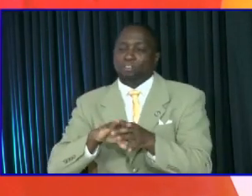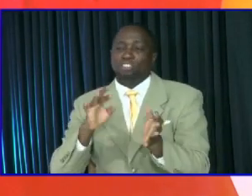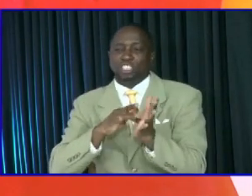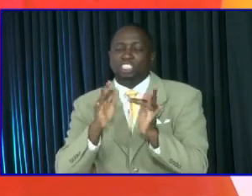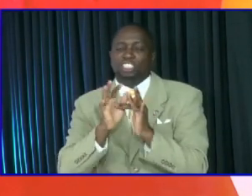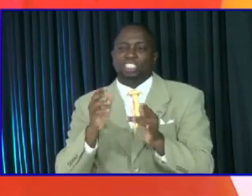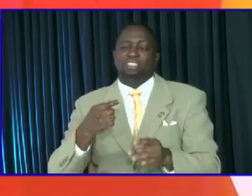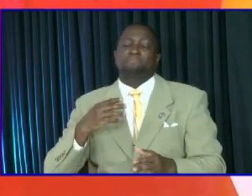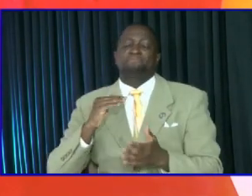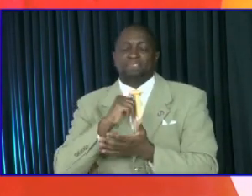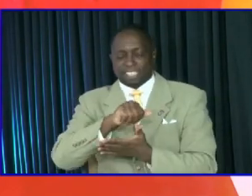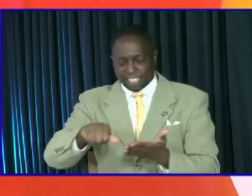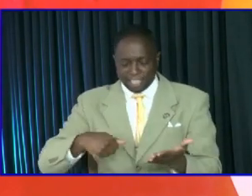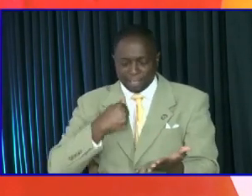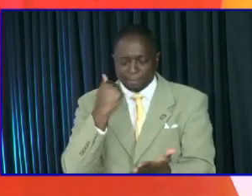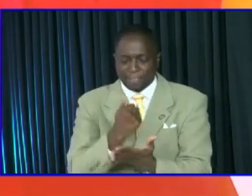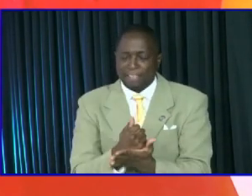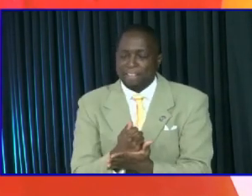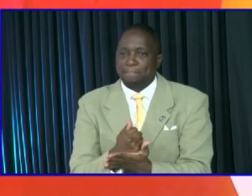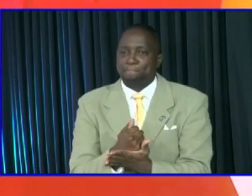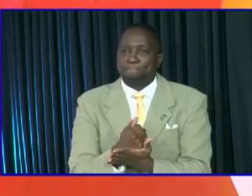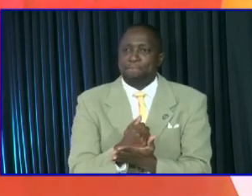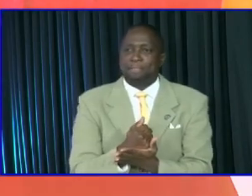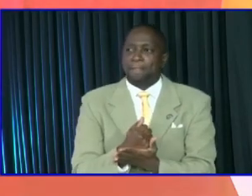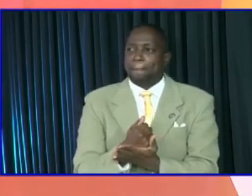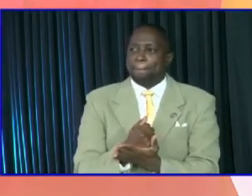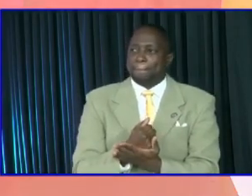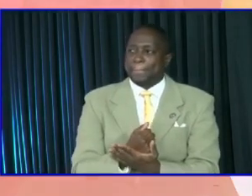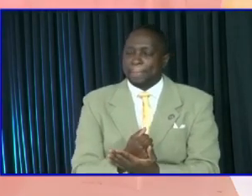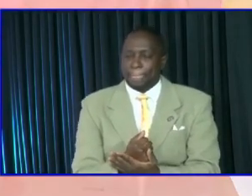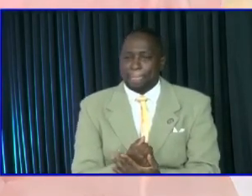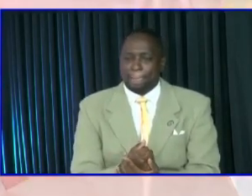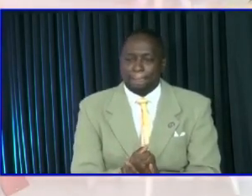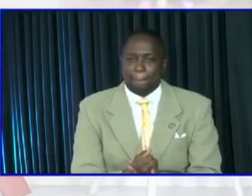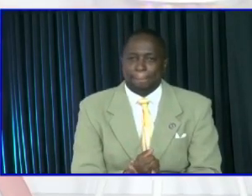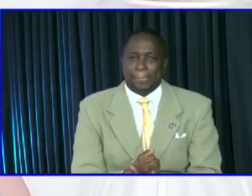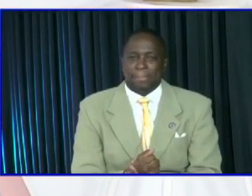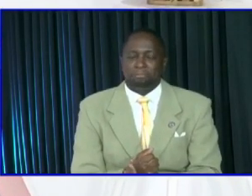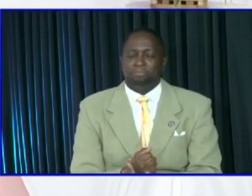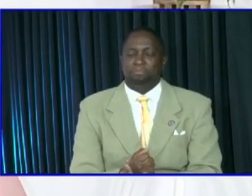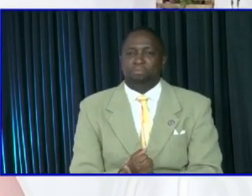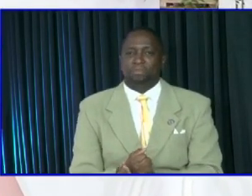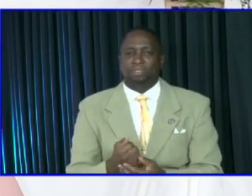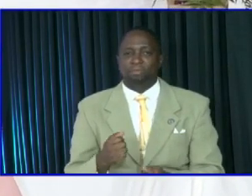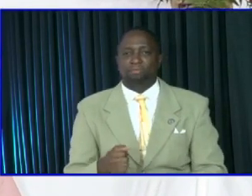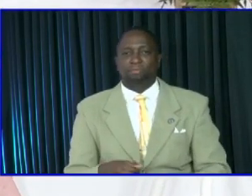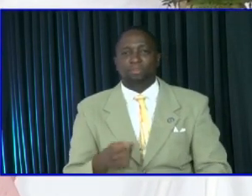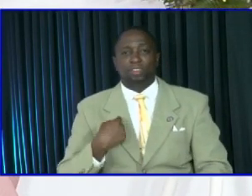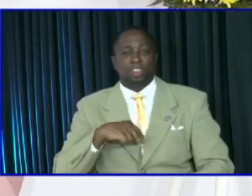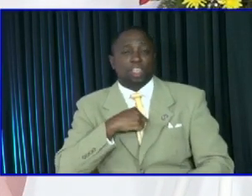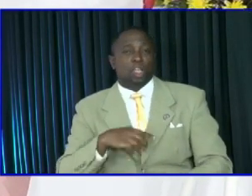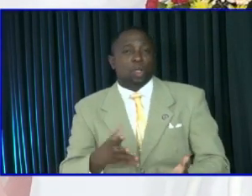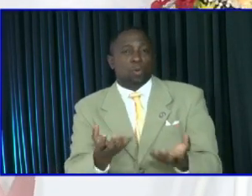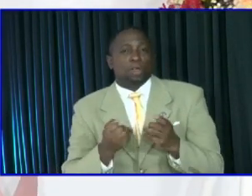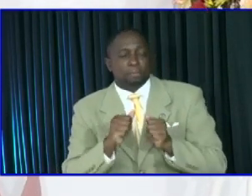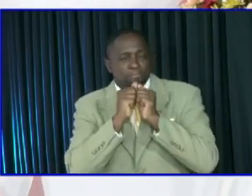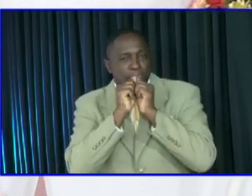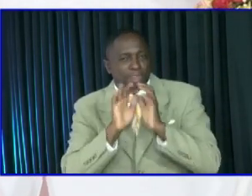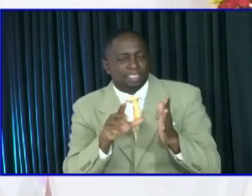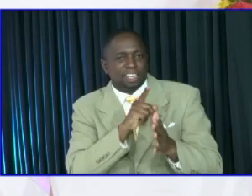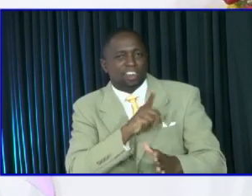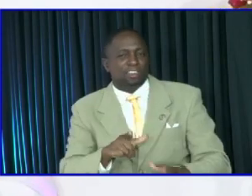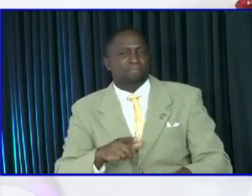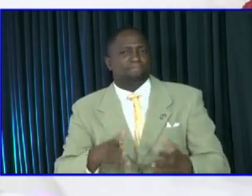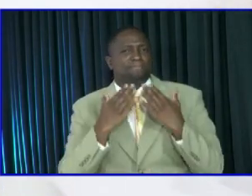pray. Amen and amen. Amen. Amen. Amen. Amen. We want to bless the Lord. Thank